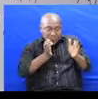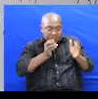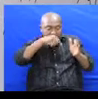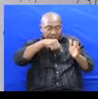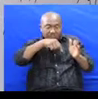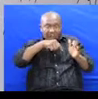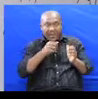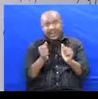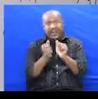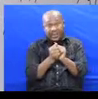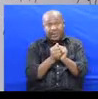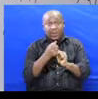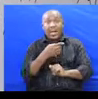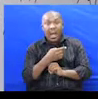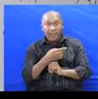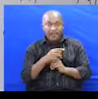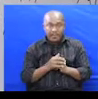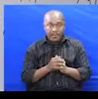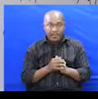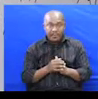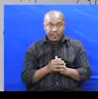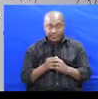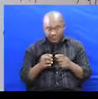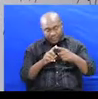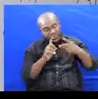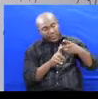as 10 grams. We are given the volume